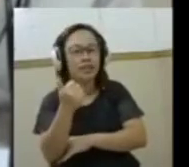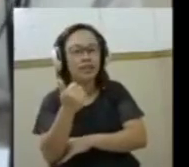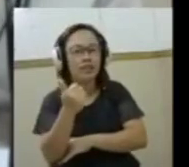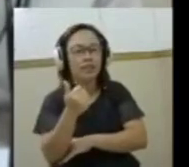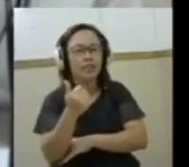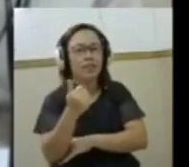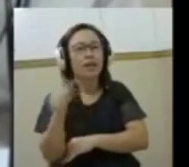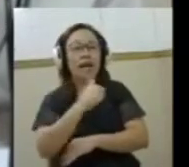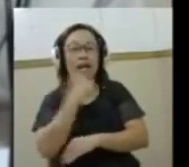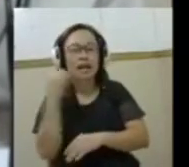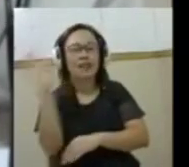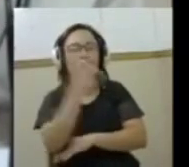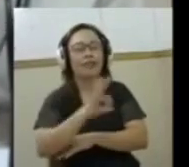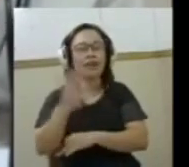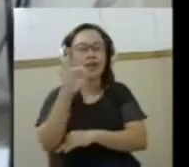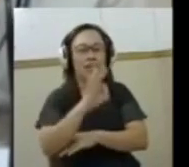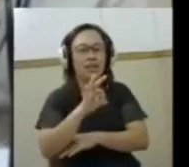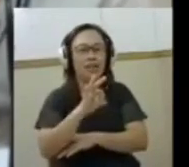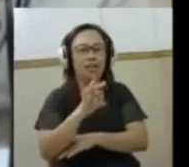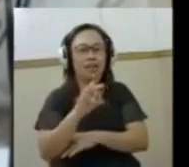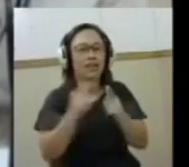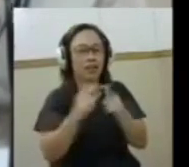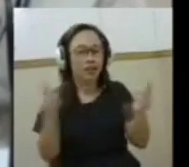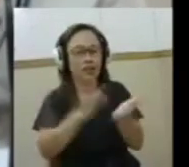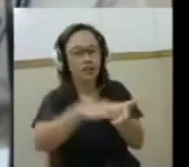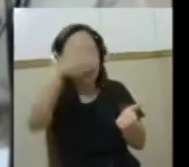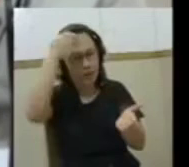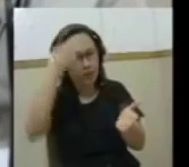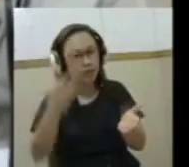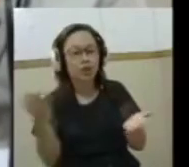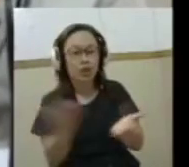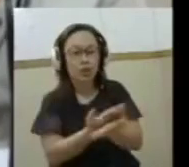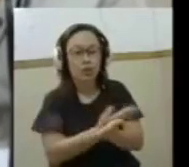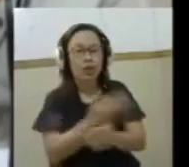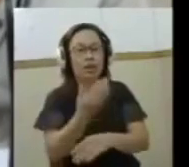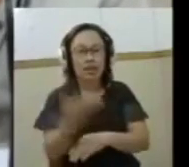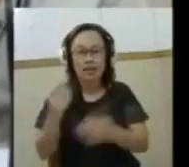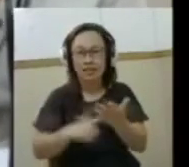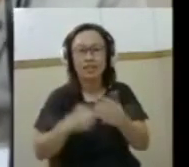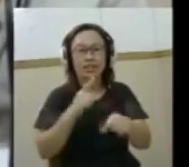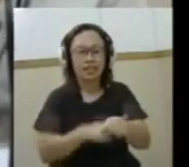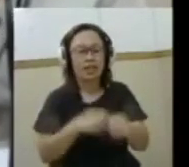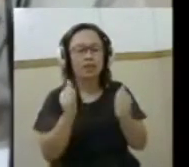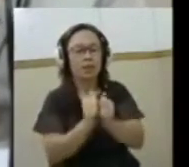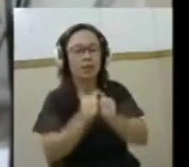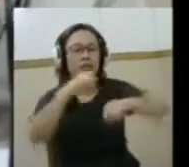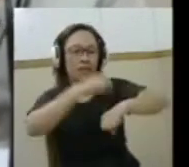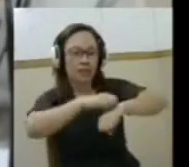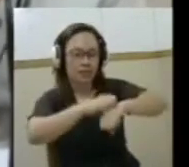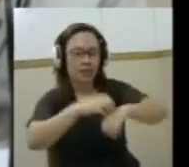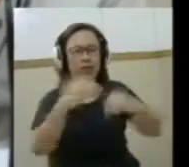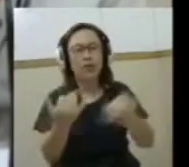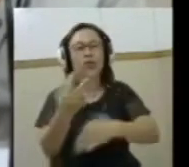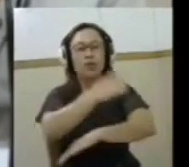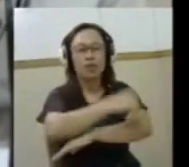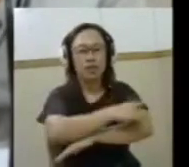another Friday, another great day to learn new things, this time in English. And today,